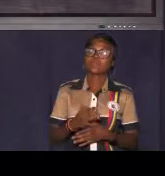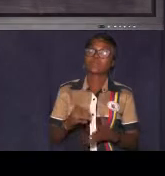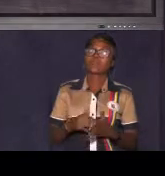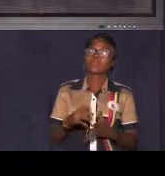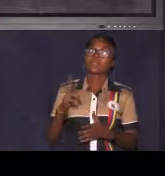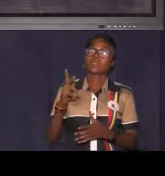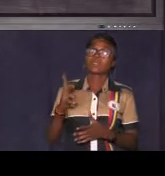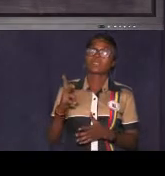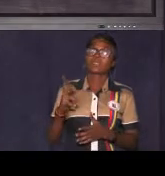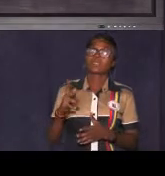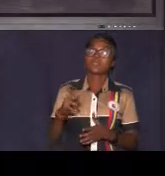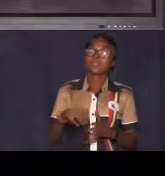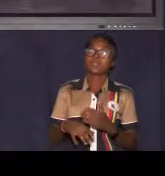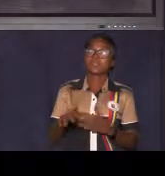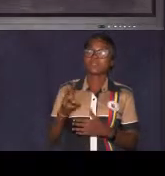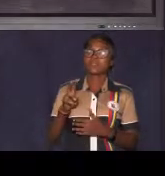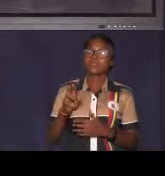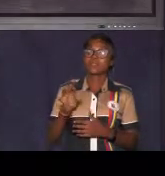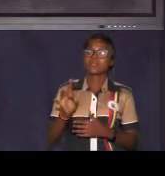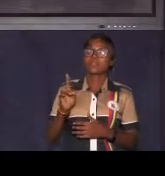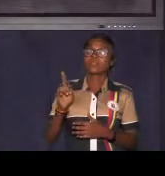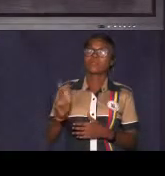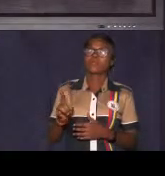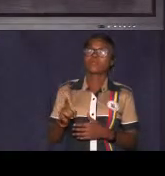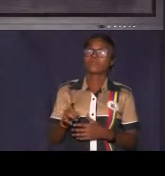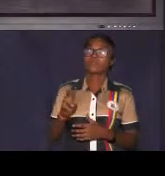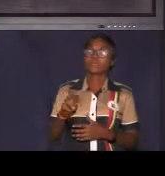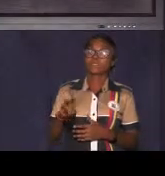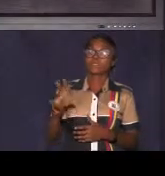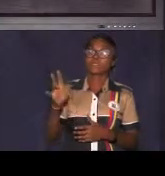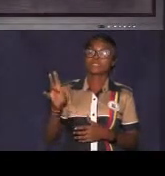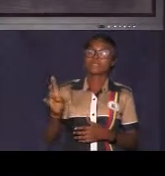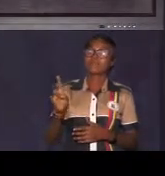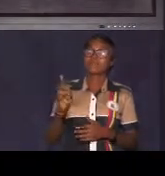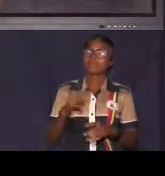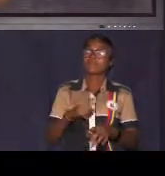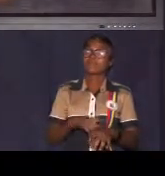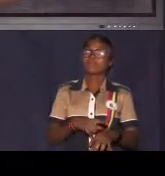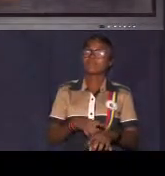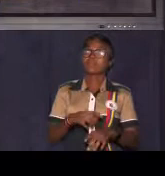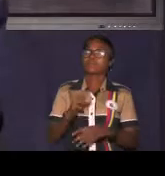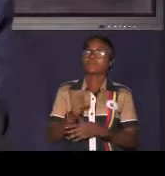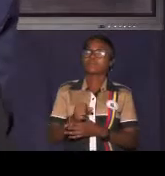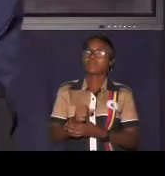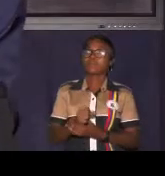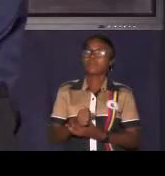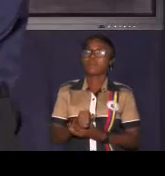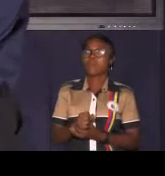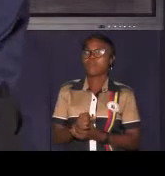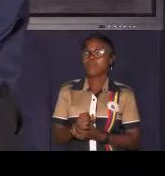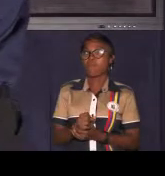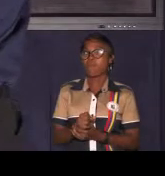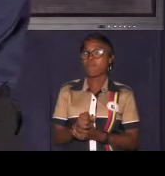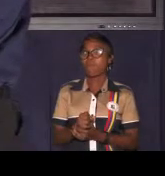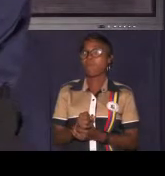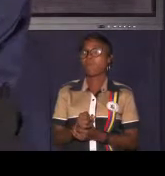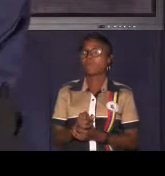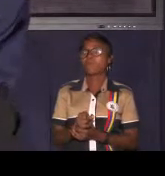can divide. 3 goes in 81 27 times, because 3 goes in 8 2 times, and we regroup